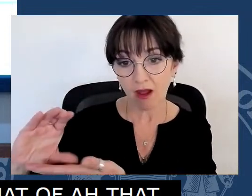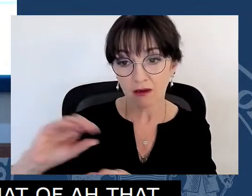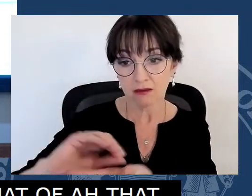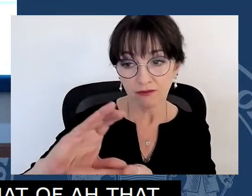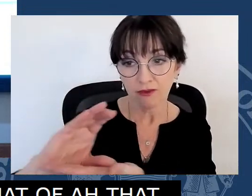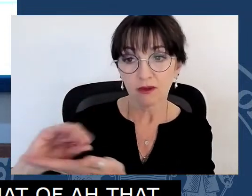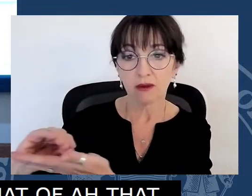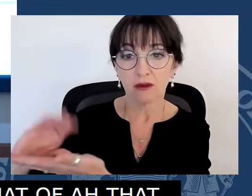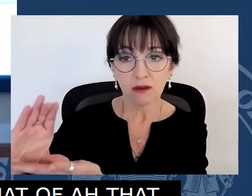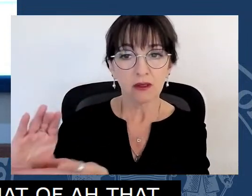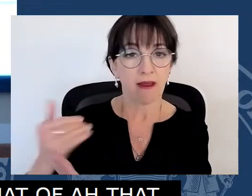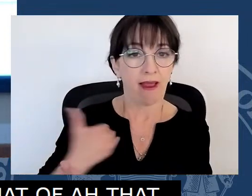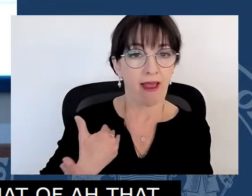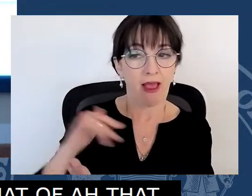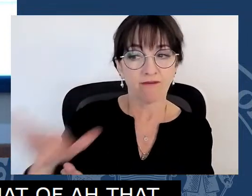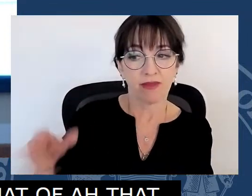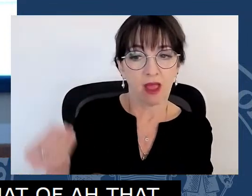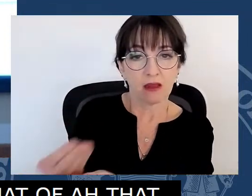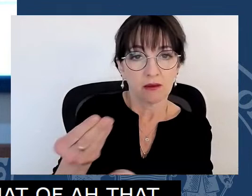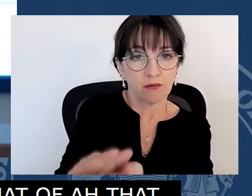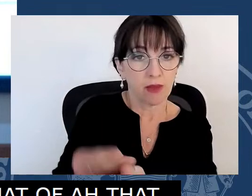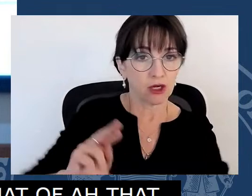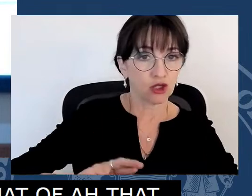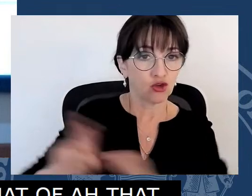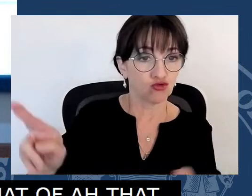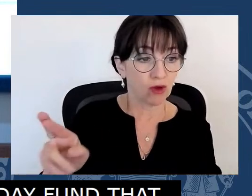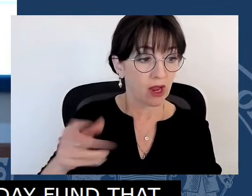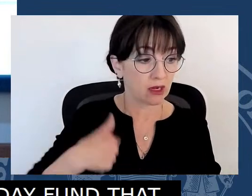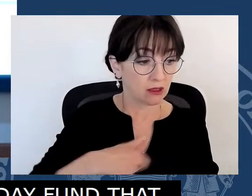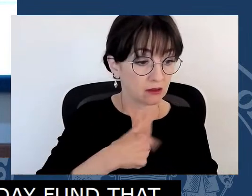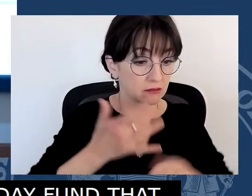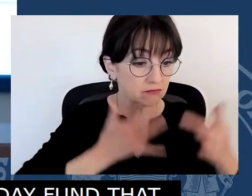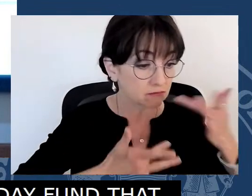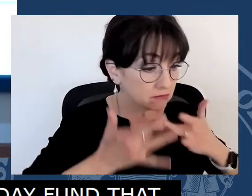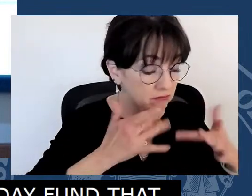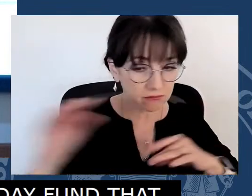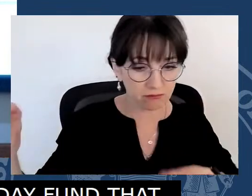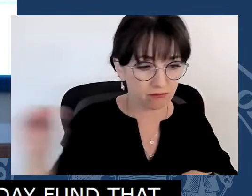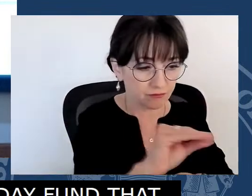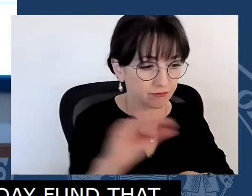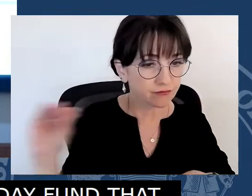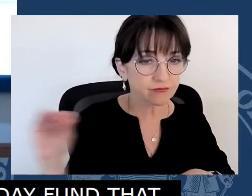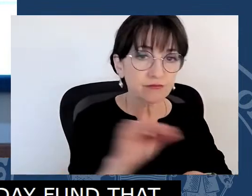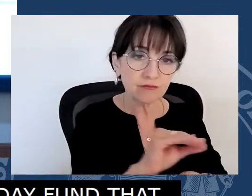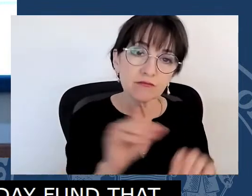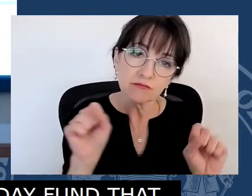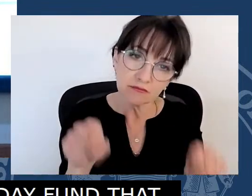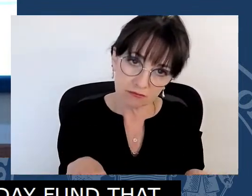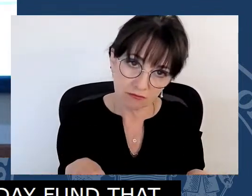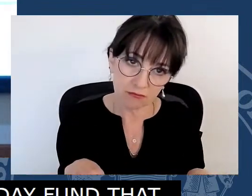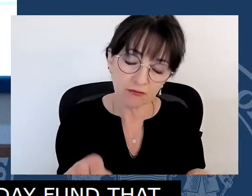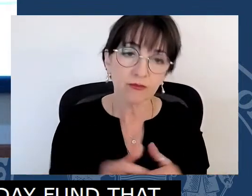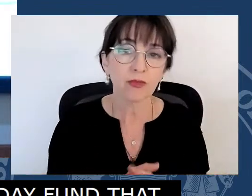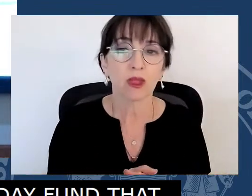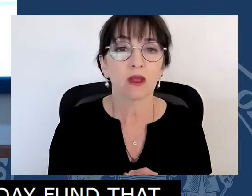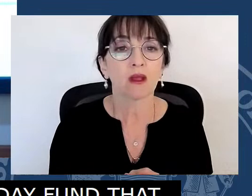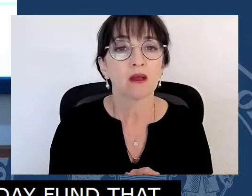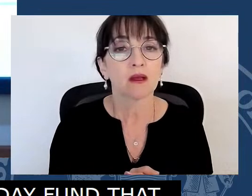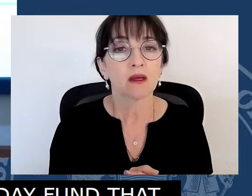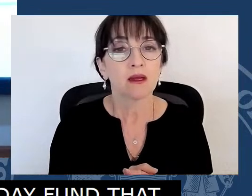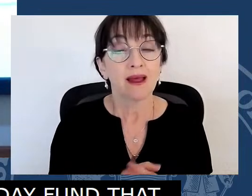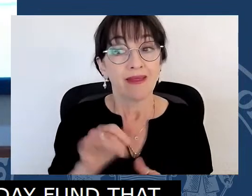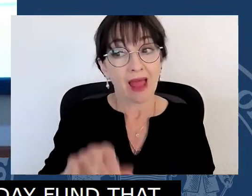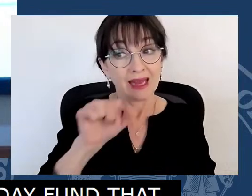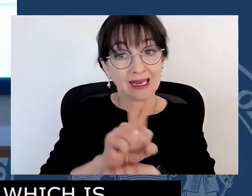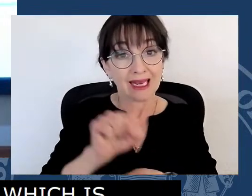now as we speak, even though the labor market is really strong. We also have an amount that we take,